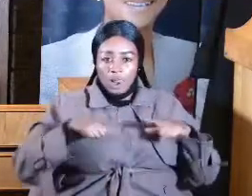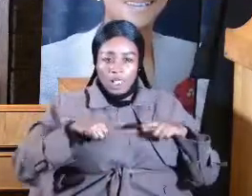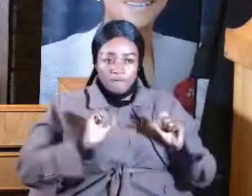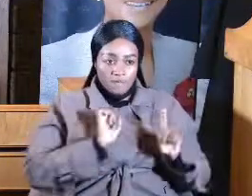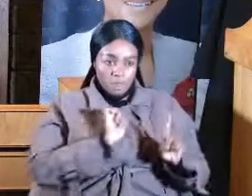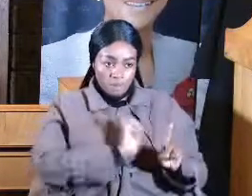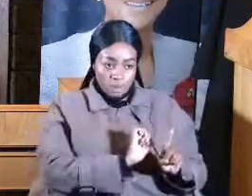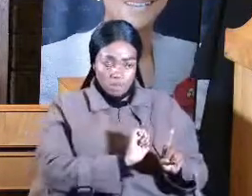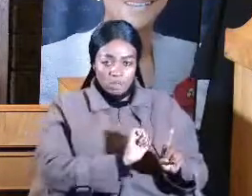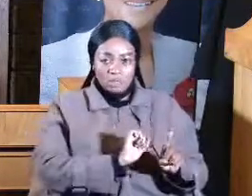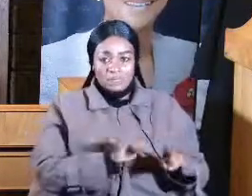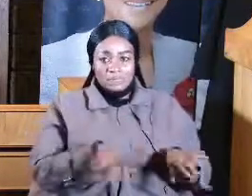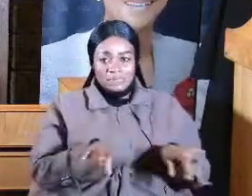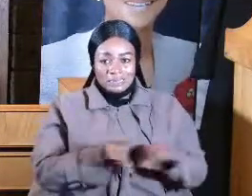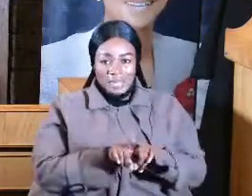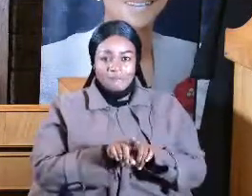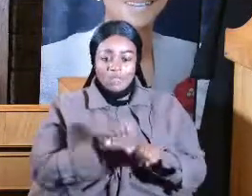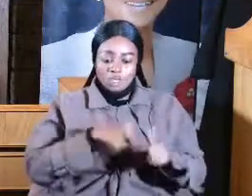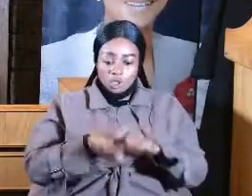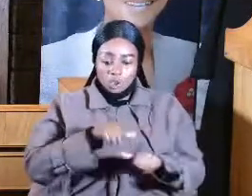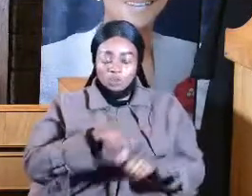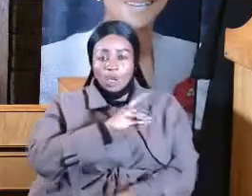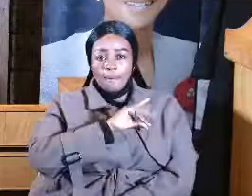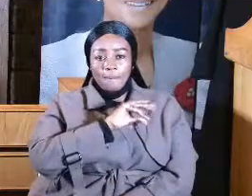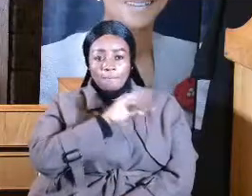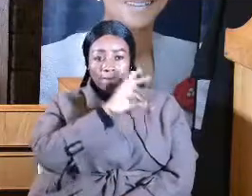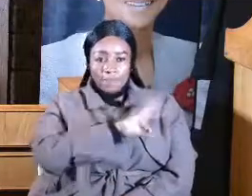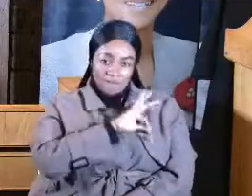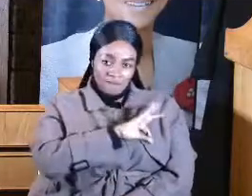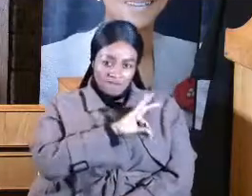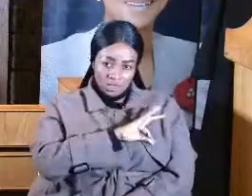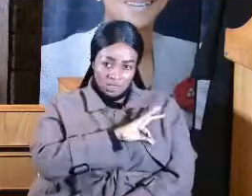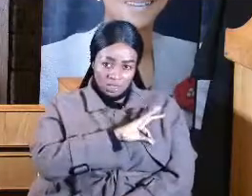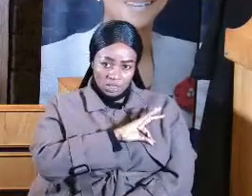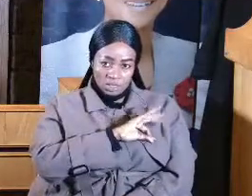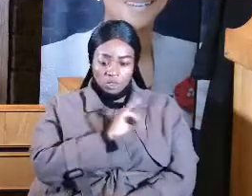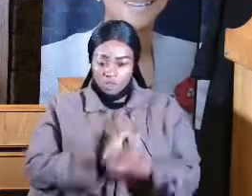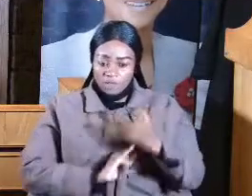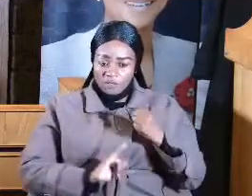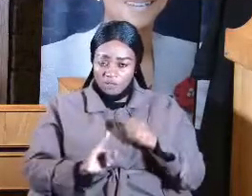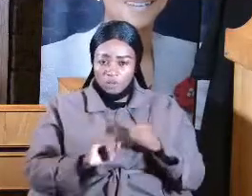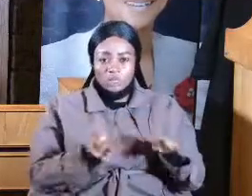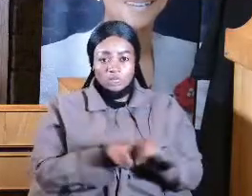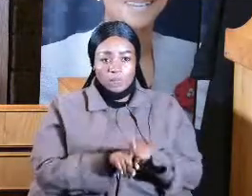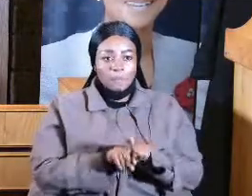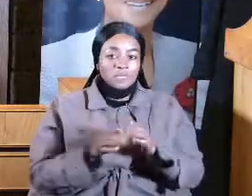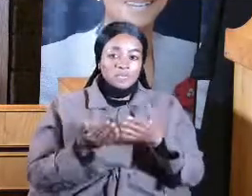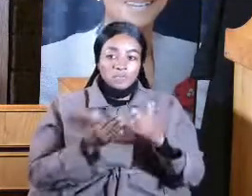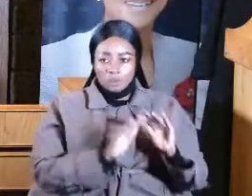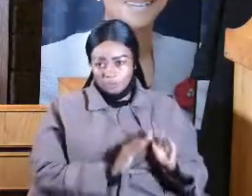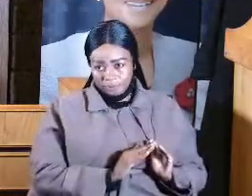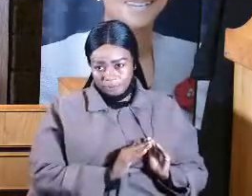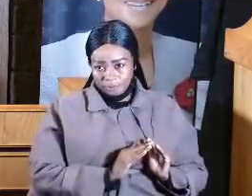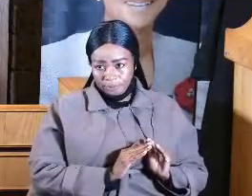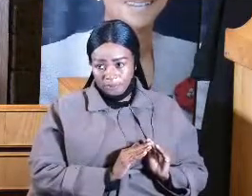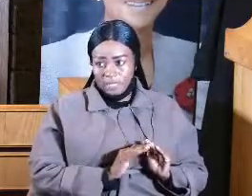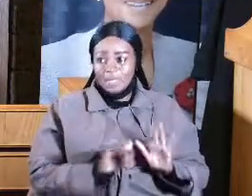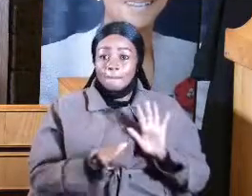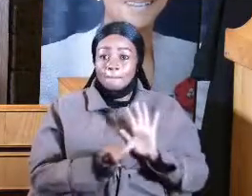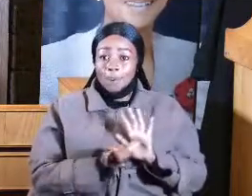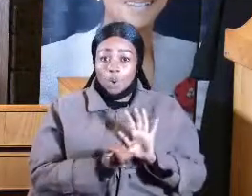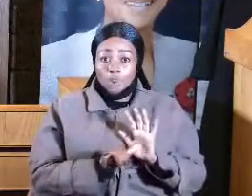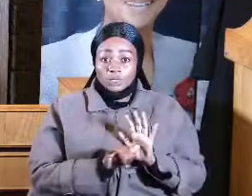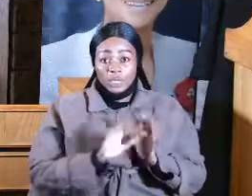and leads to broad social benefits to individuals and society. It plays a very crucial